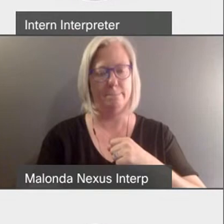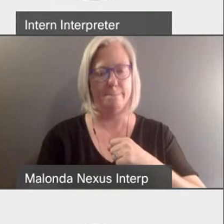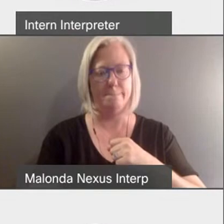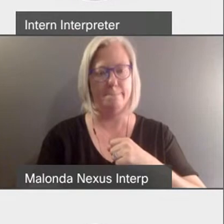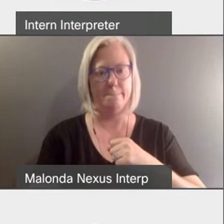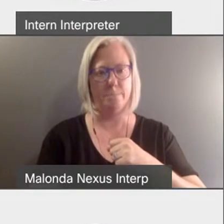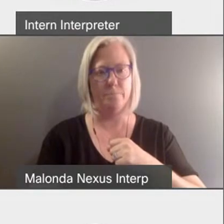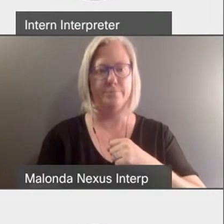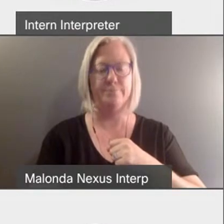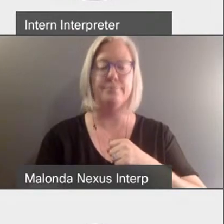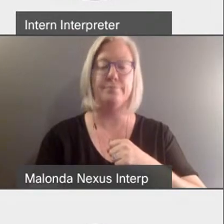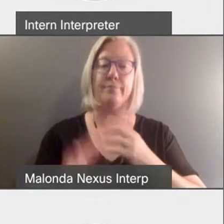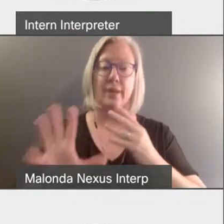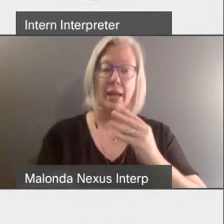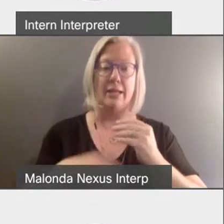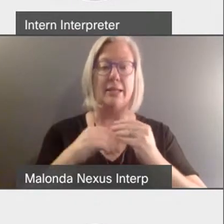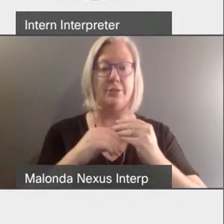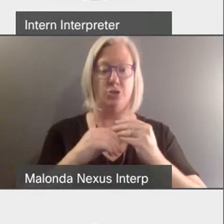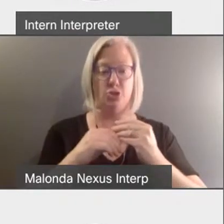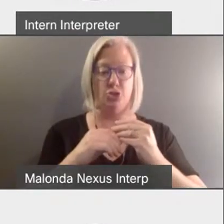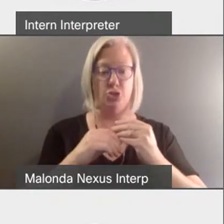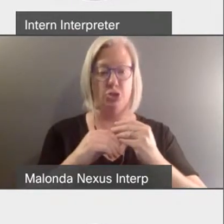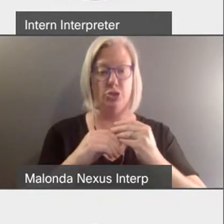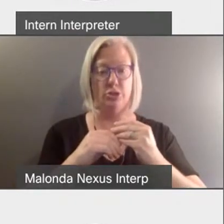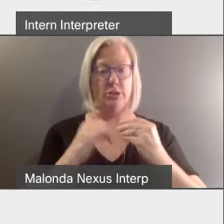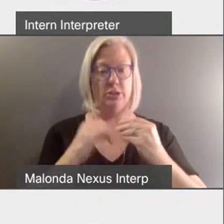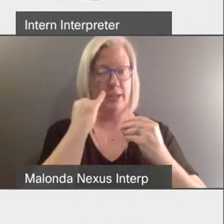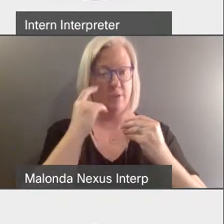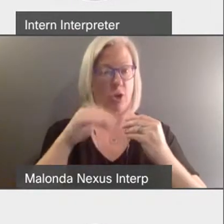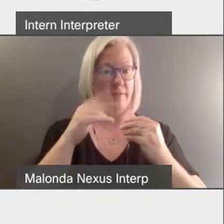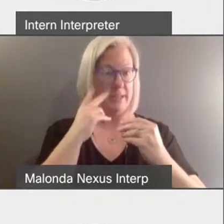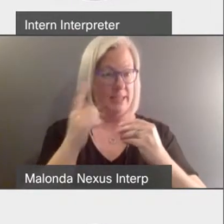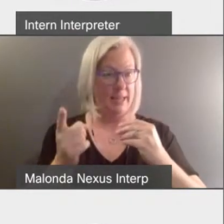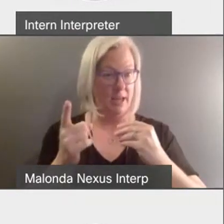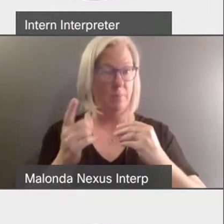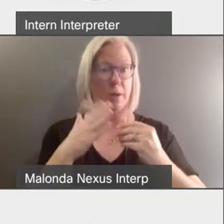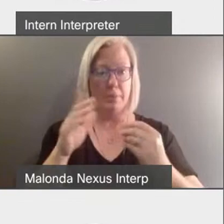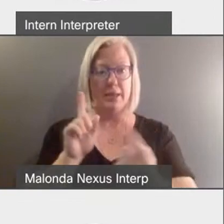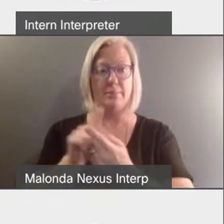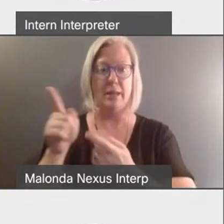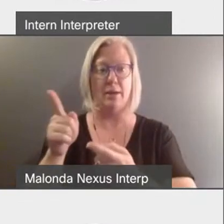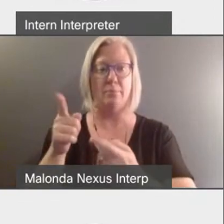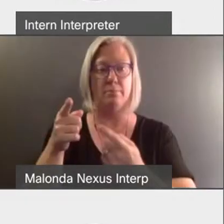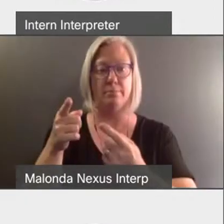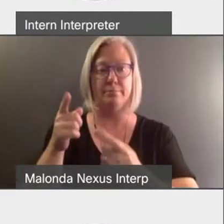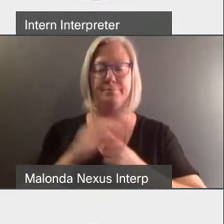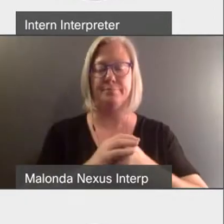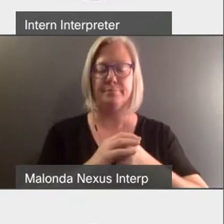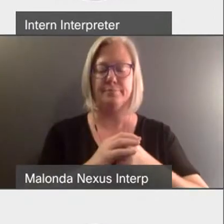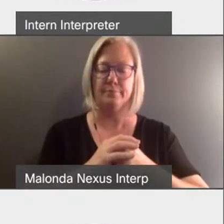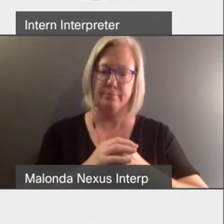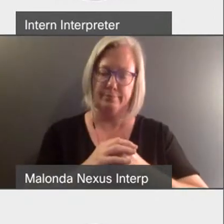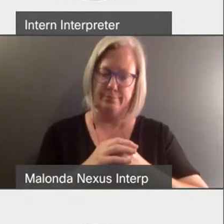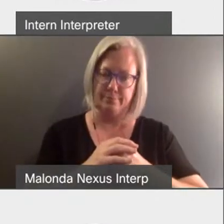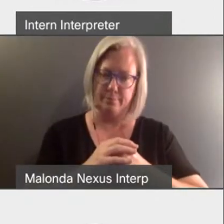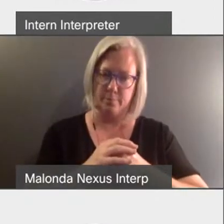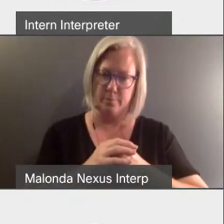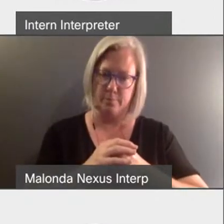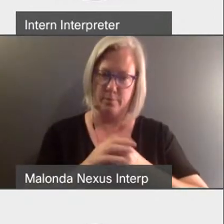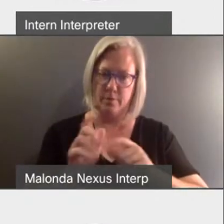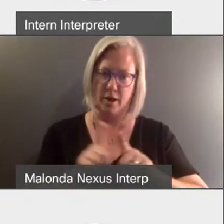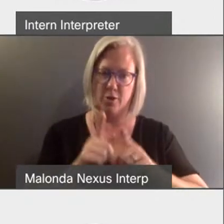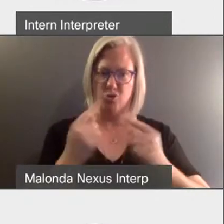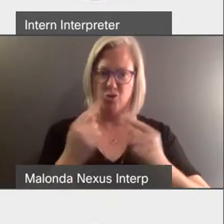Okay. In addition, so if you haven't seen him, make sure you see him on the way out. Also, trying to get more work